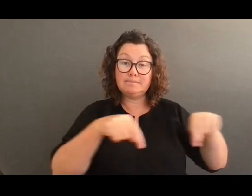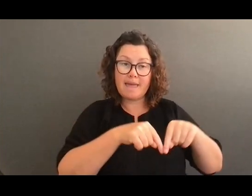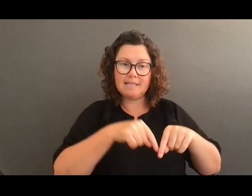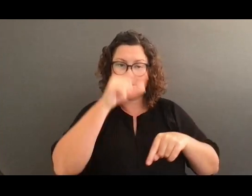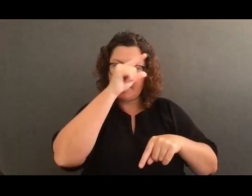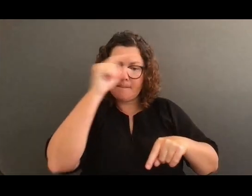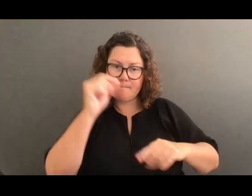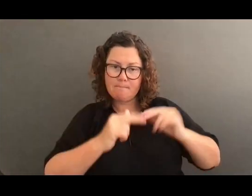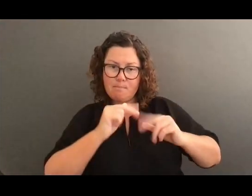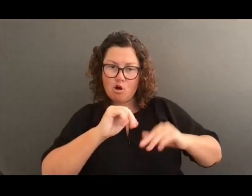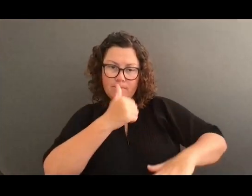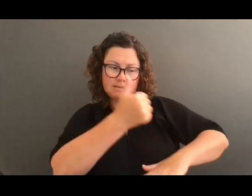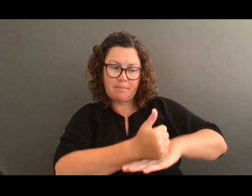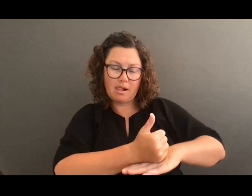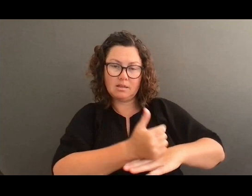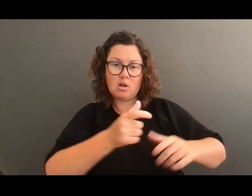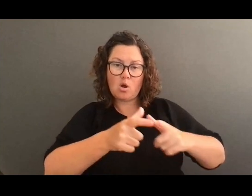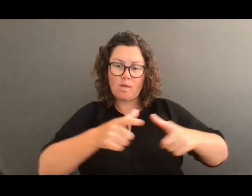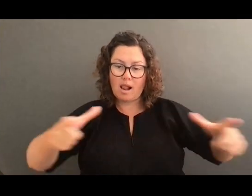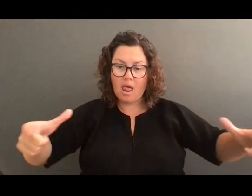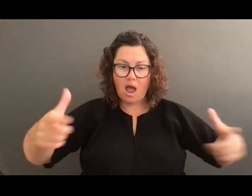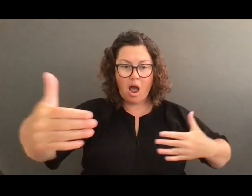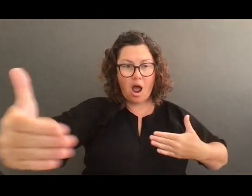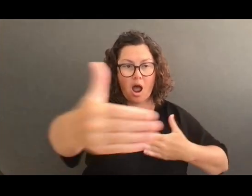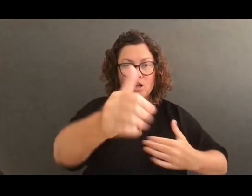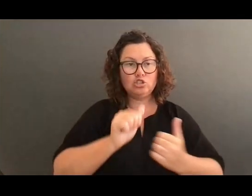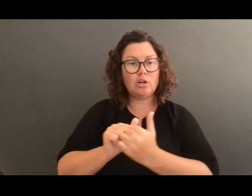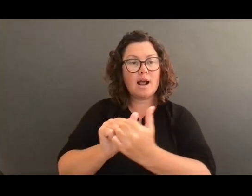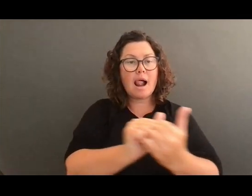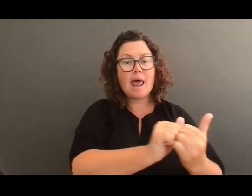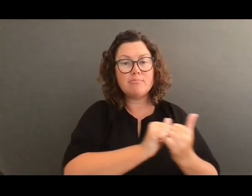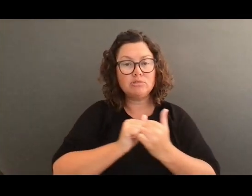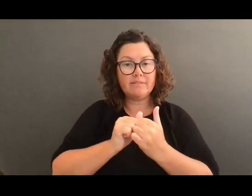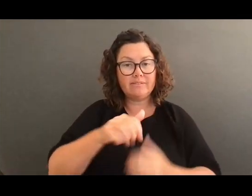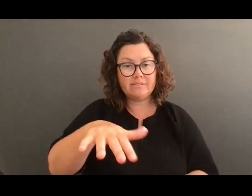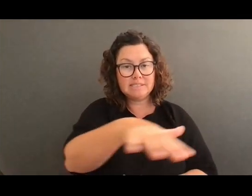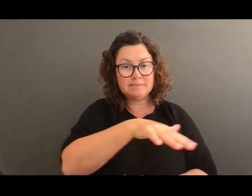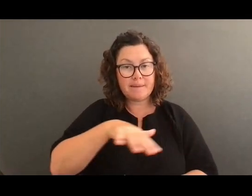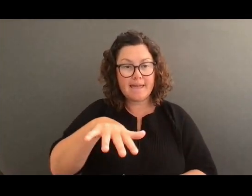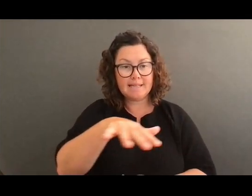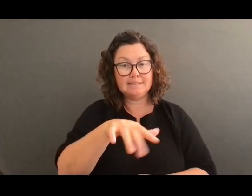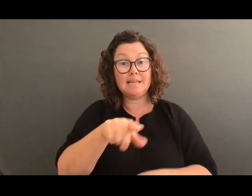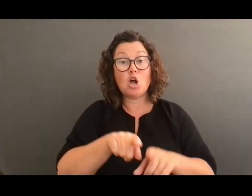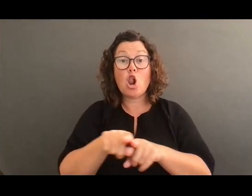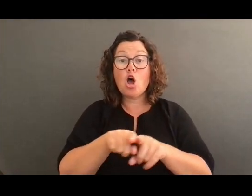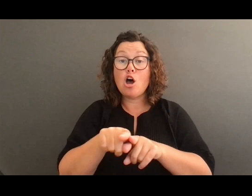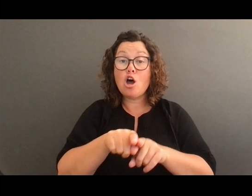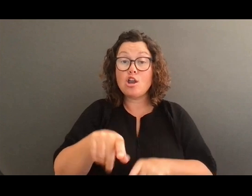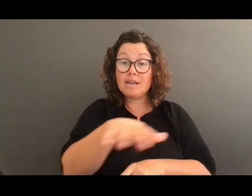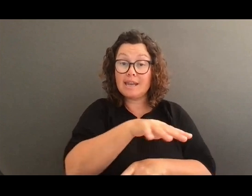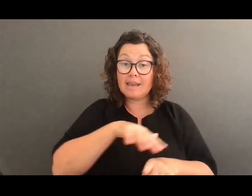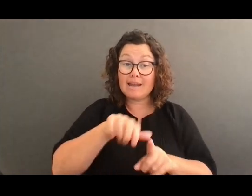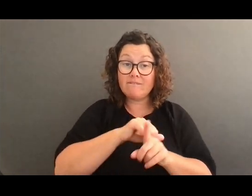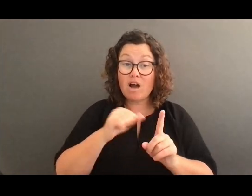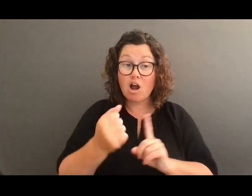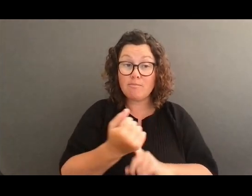key. From a Māori perspective, this is called wānanga. It's a learning environment, so what actually happens is they learn off each